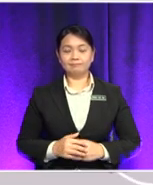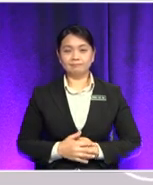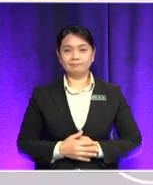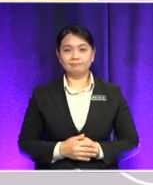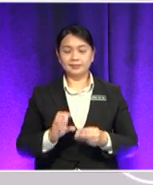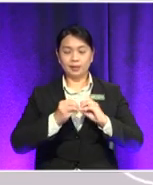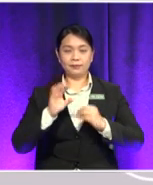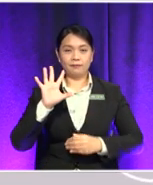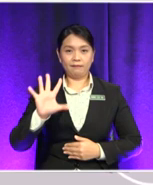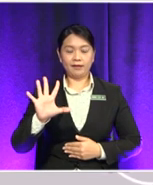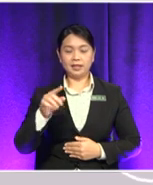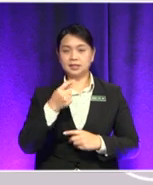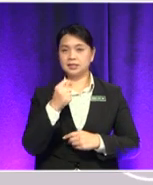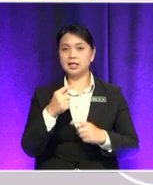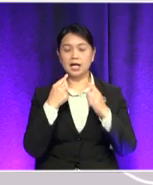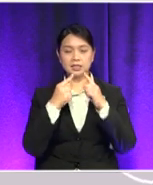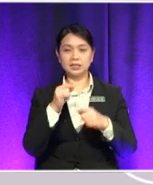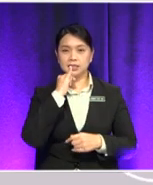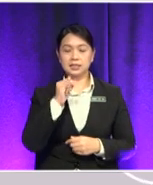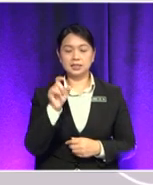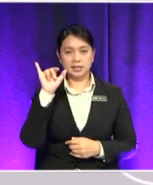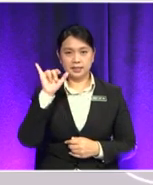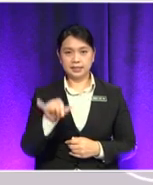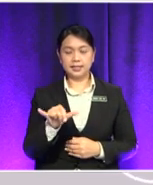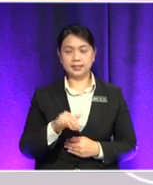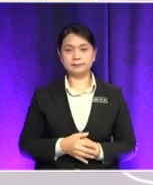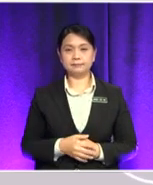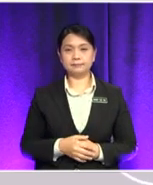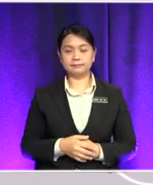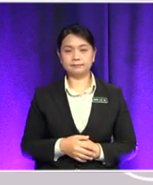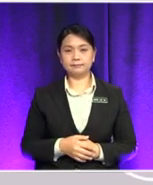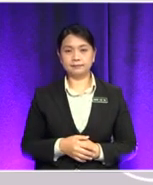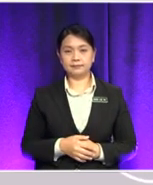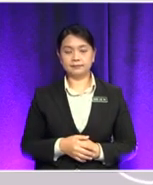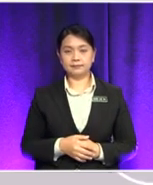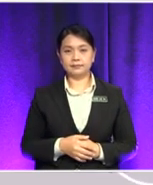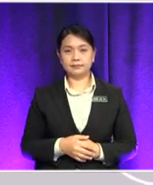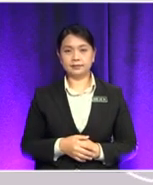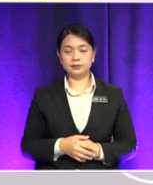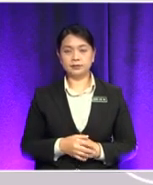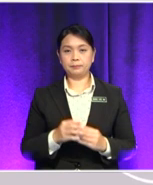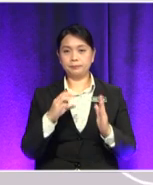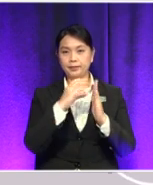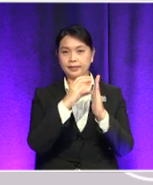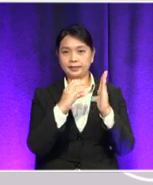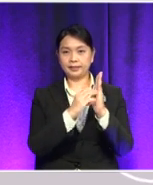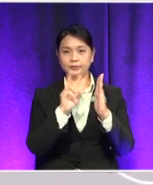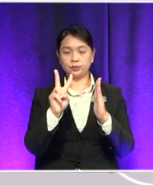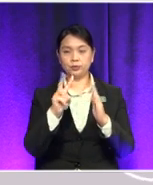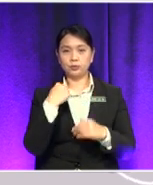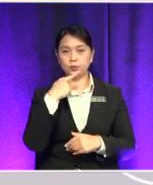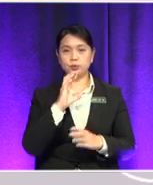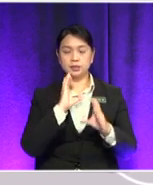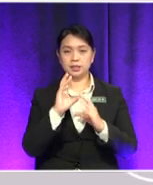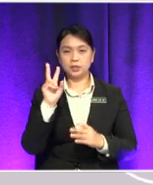number five. The answer is yes. Yes, there is an example in paragraph two, which is, who say no to